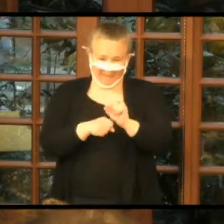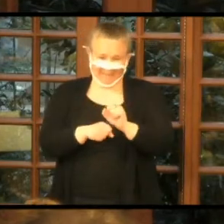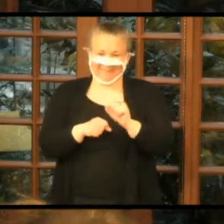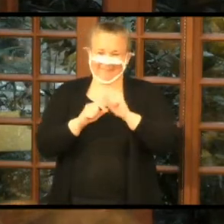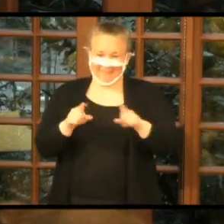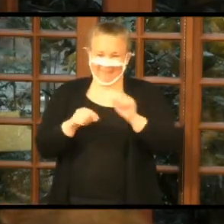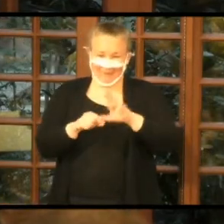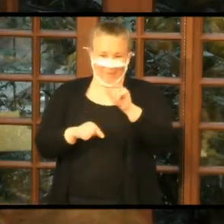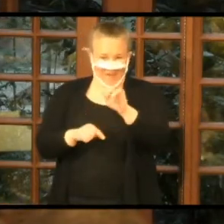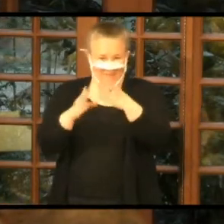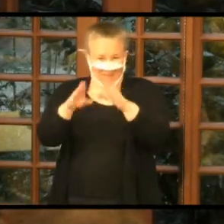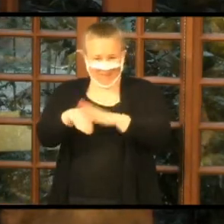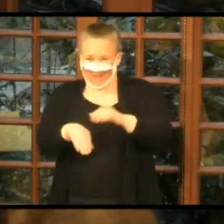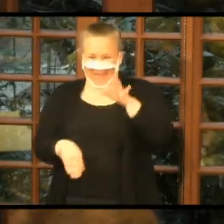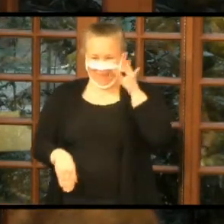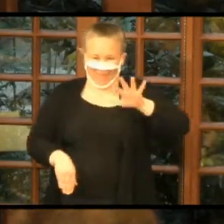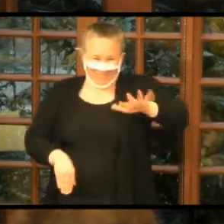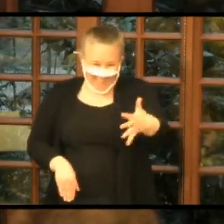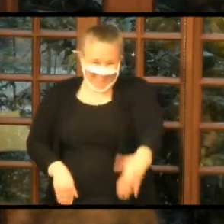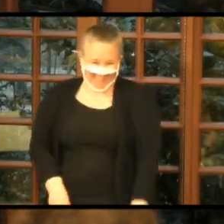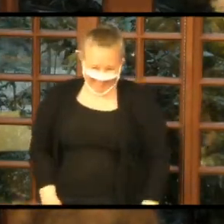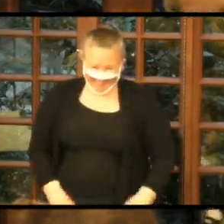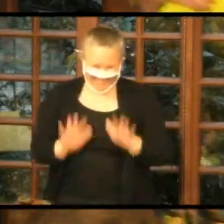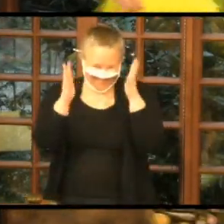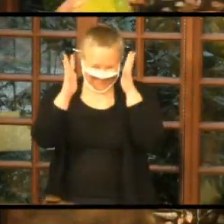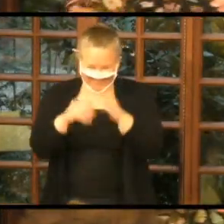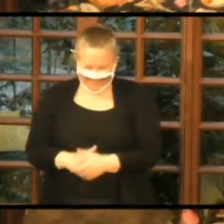on April 5th. Everyone welcome Sara.